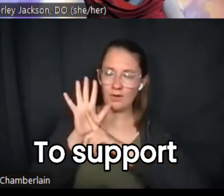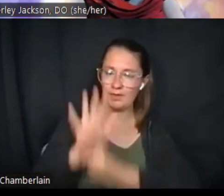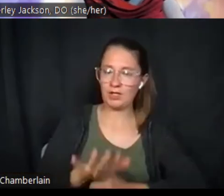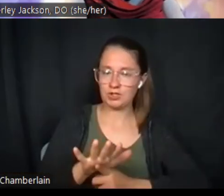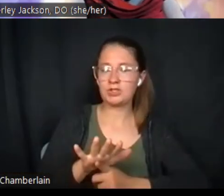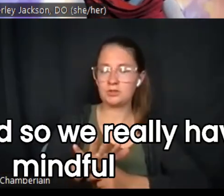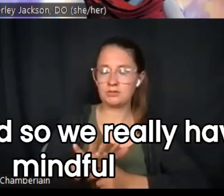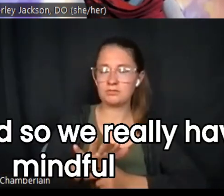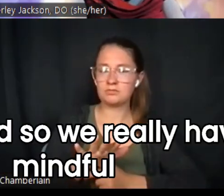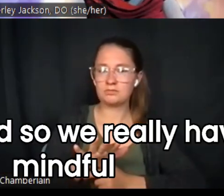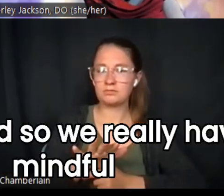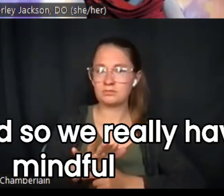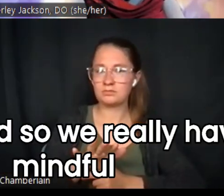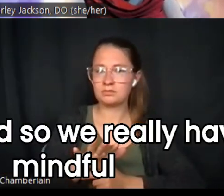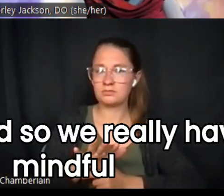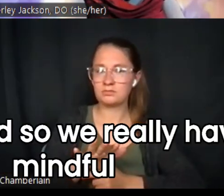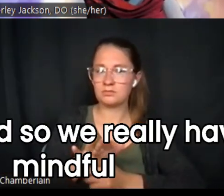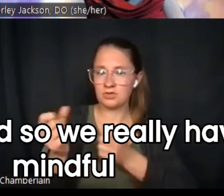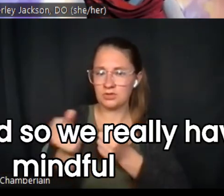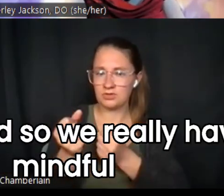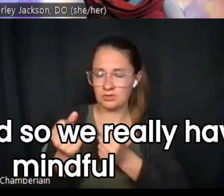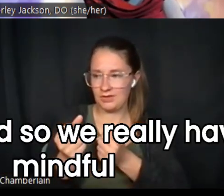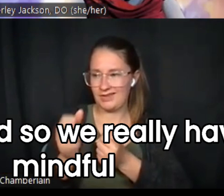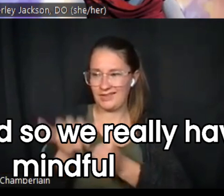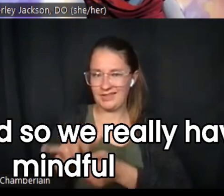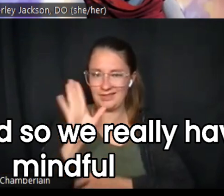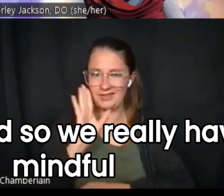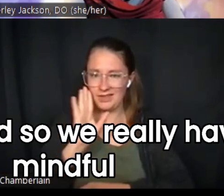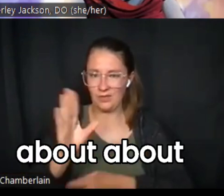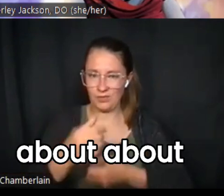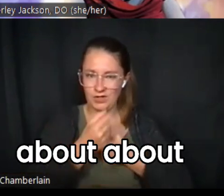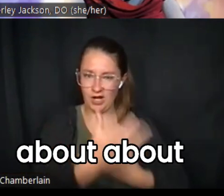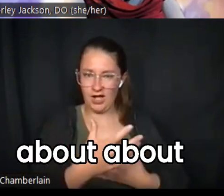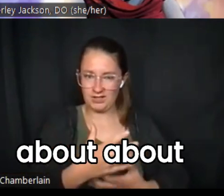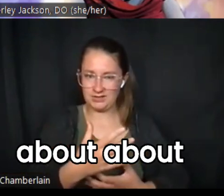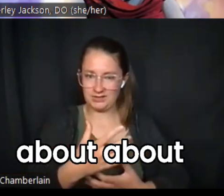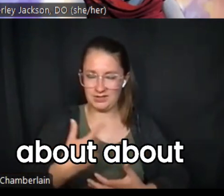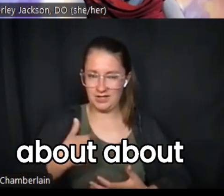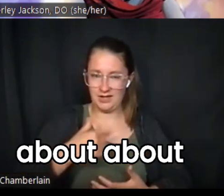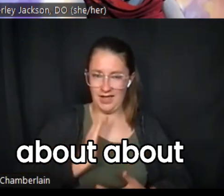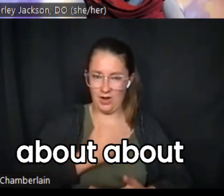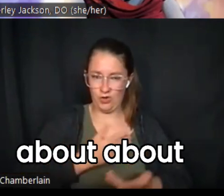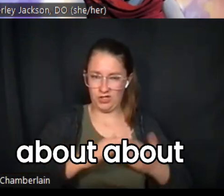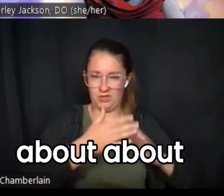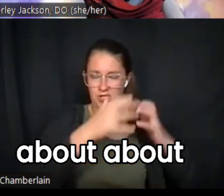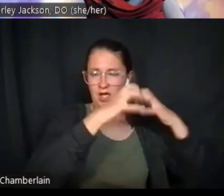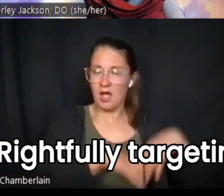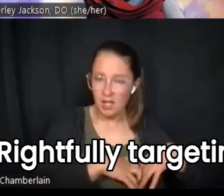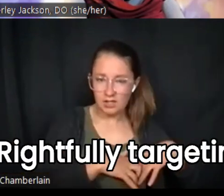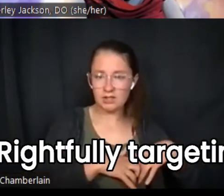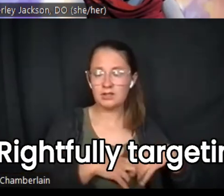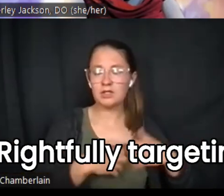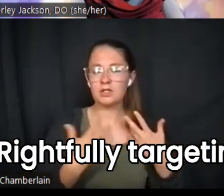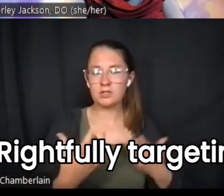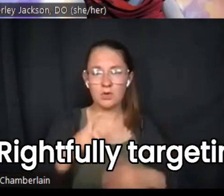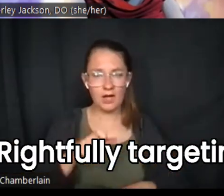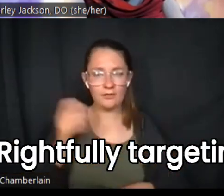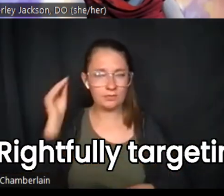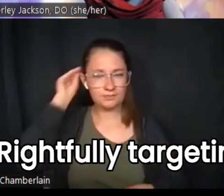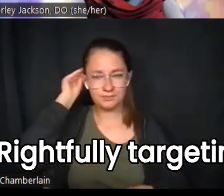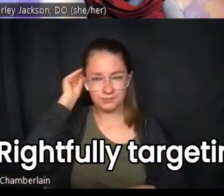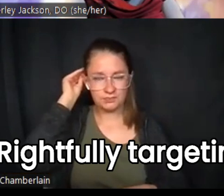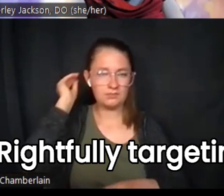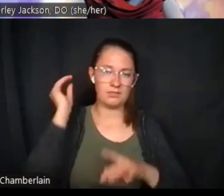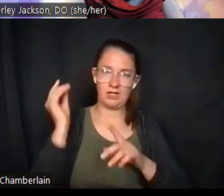support our demise. And so we really have to be mindful about being